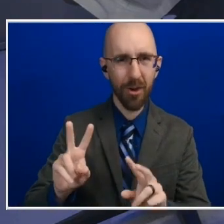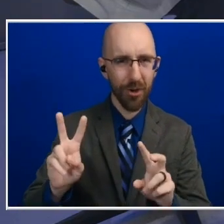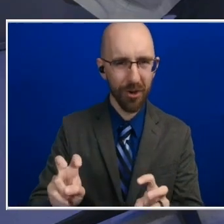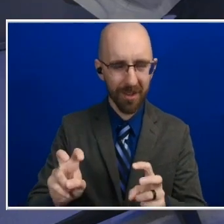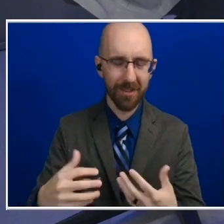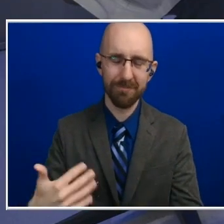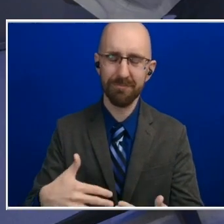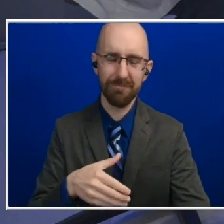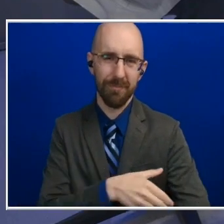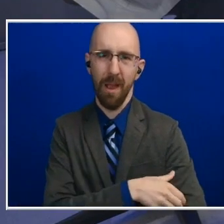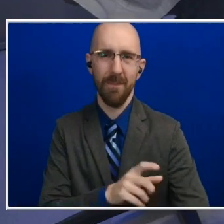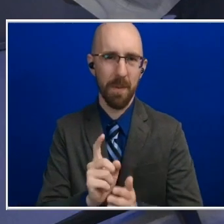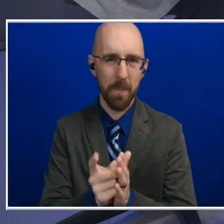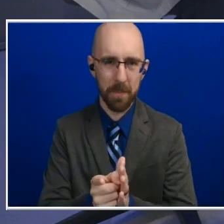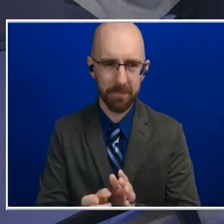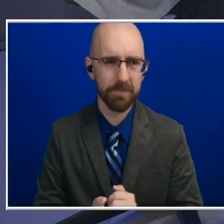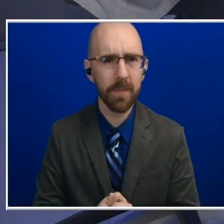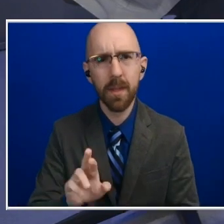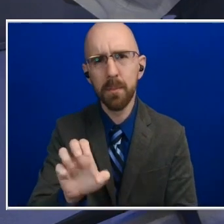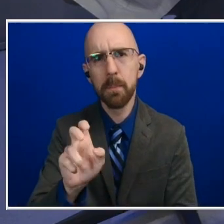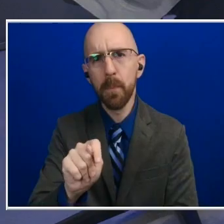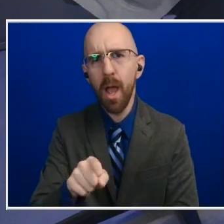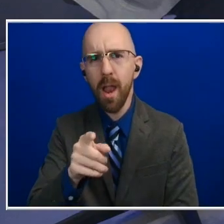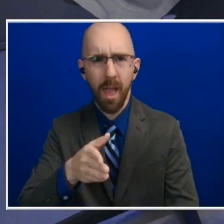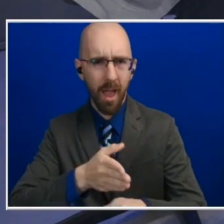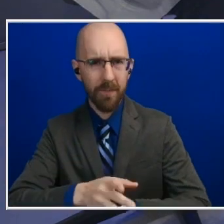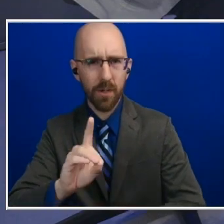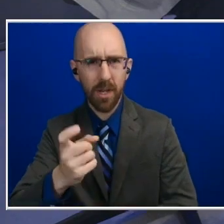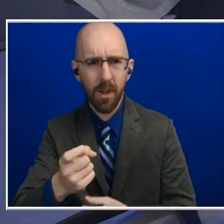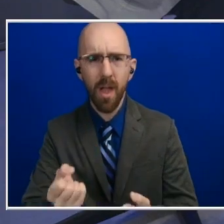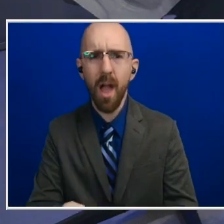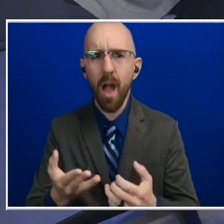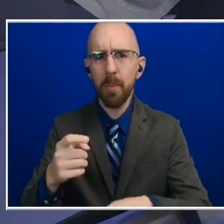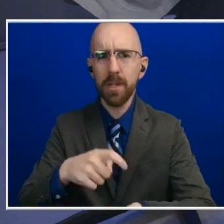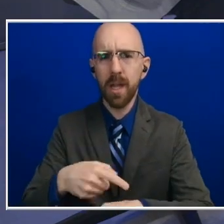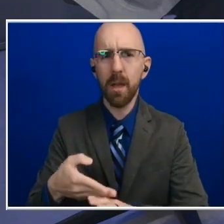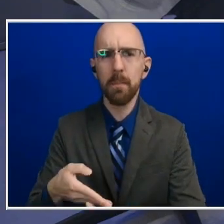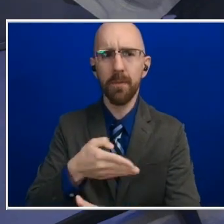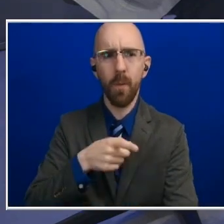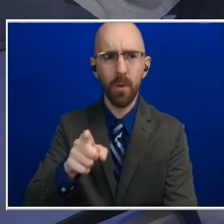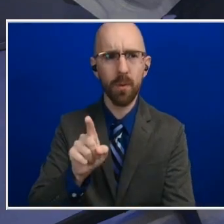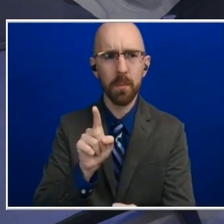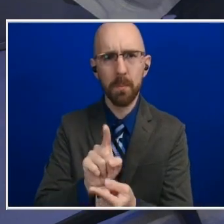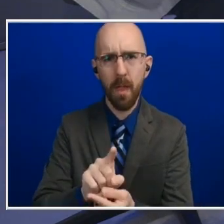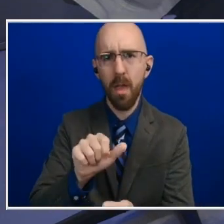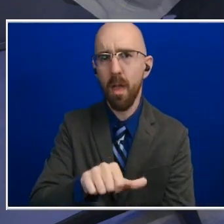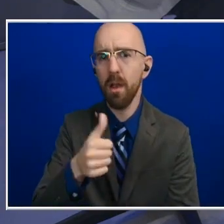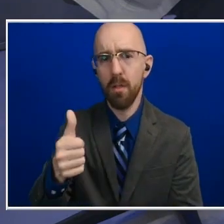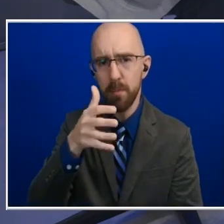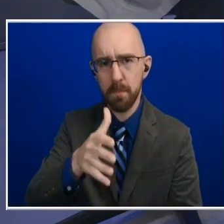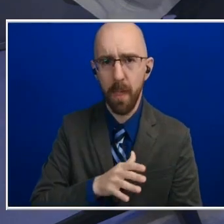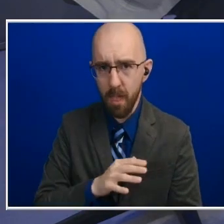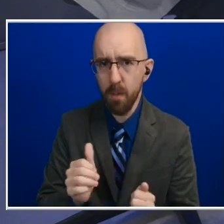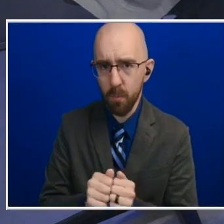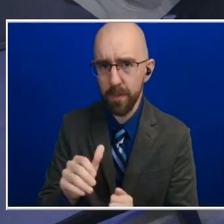moment. Brett, after your diagnosis, how much time before you ever had met another man with breast